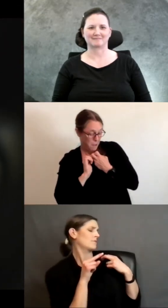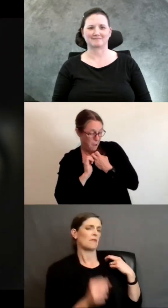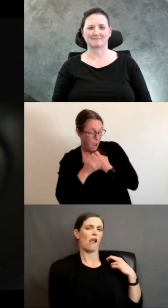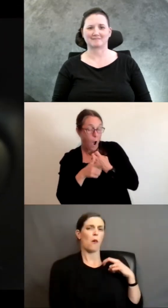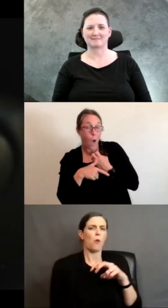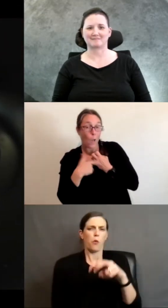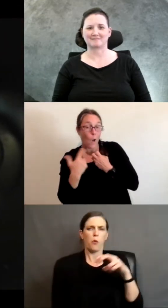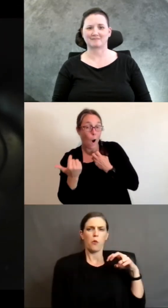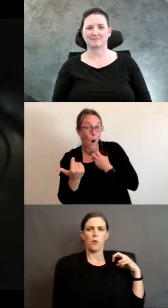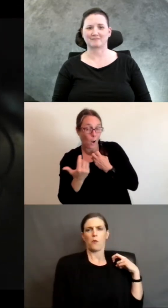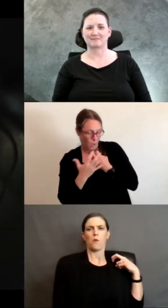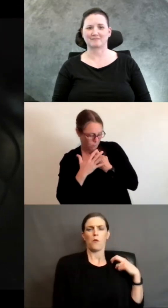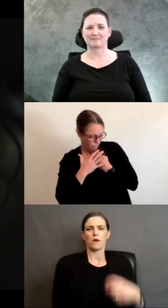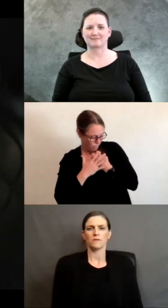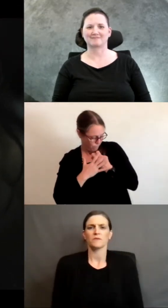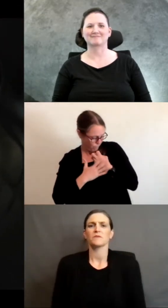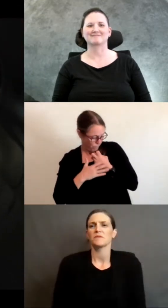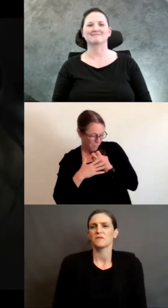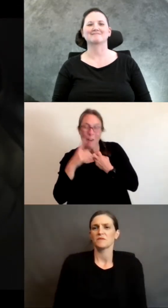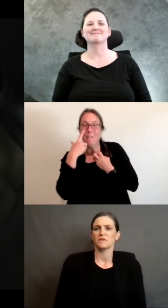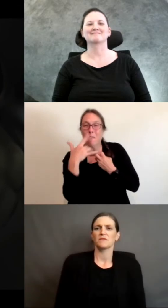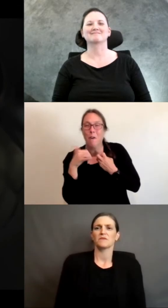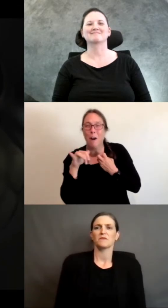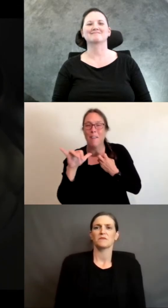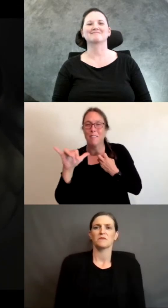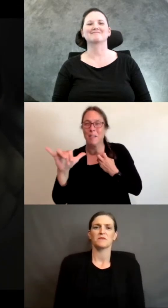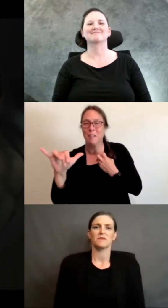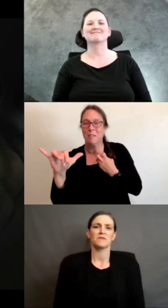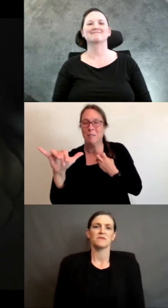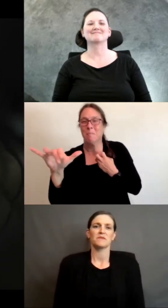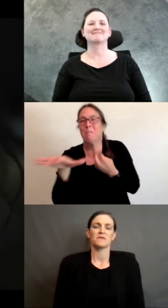That's right, forever!